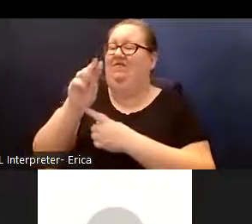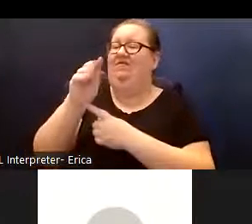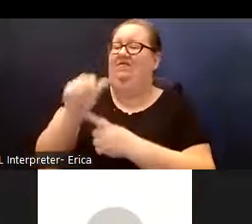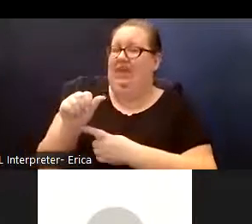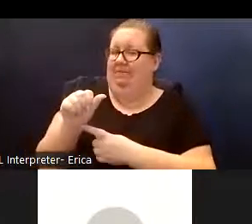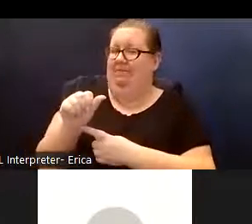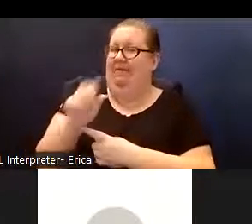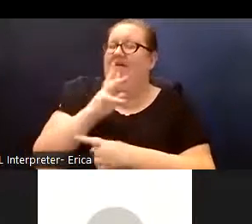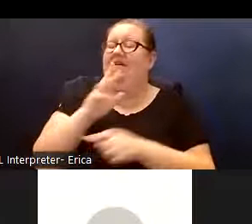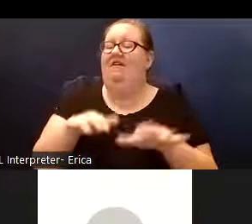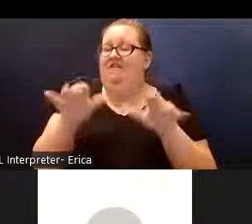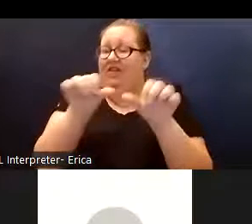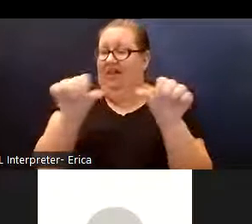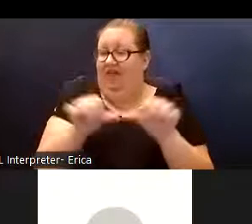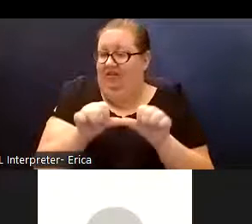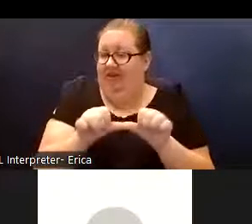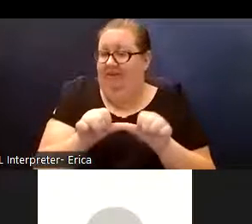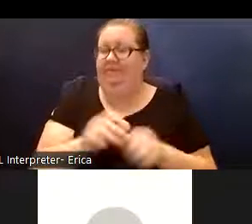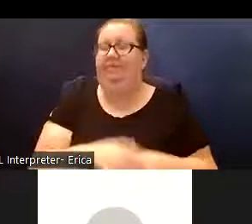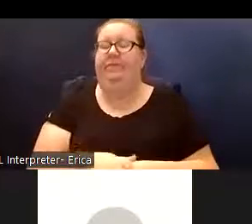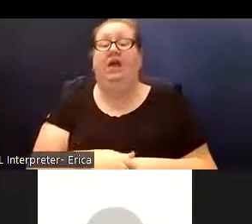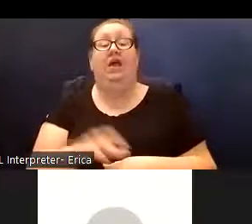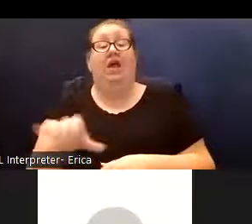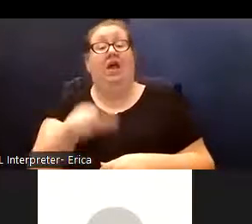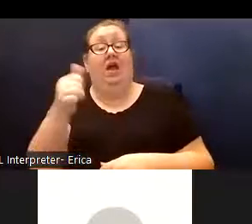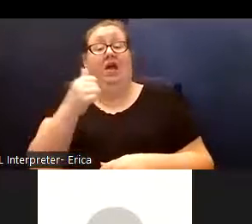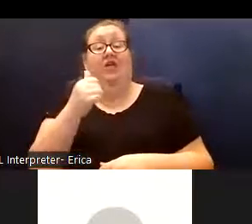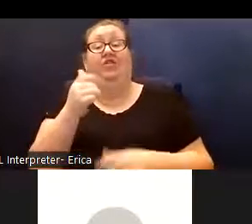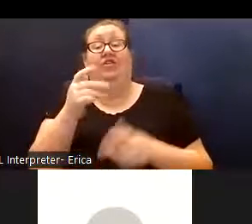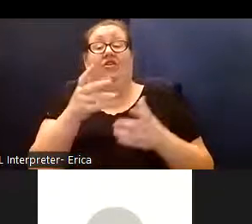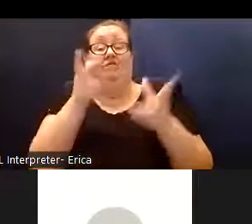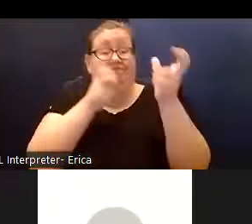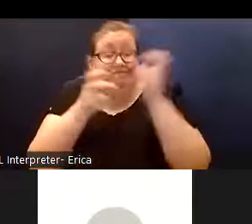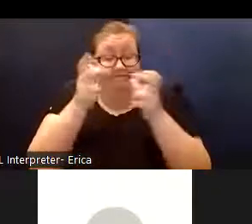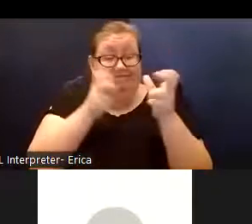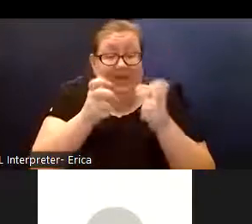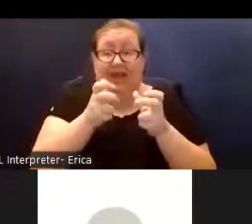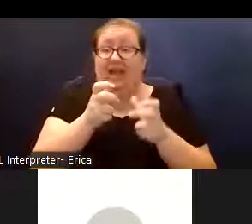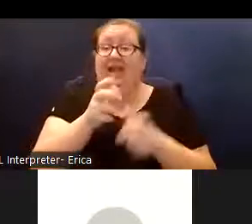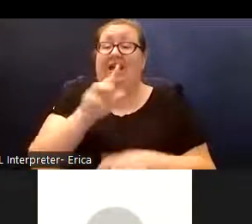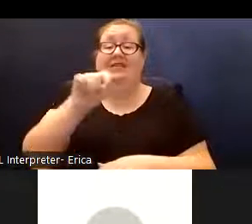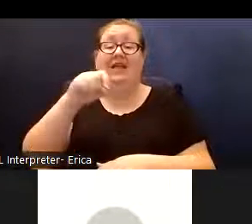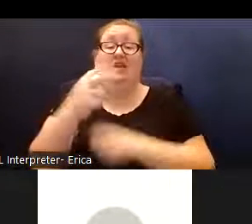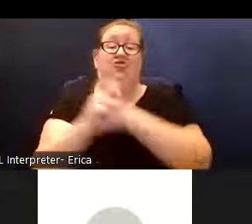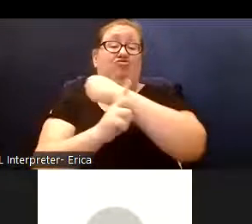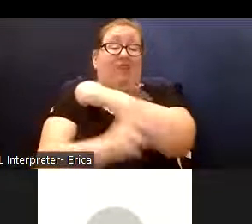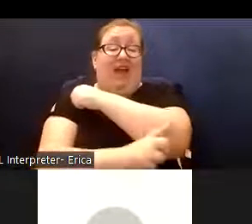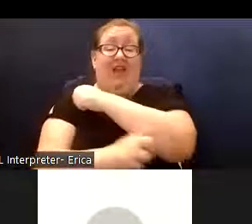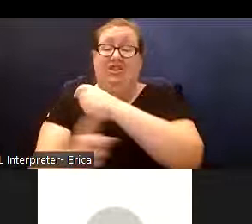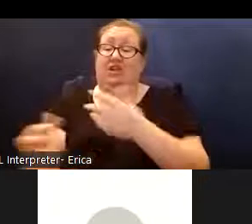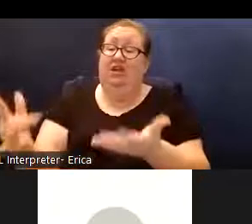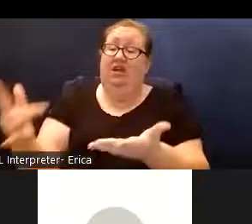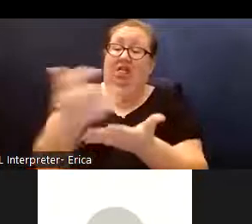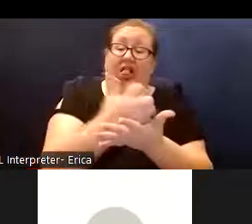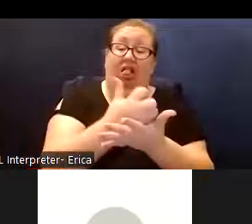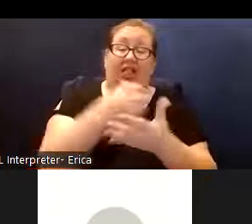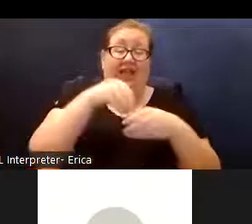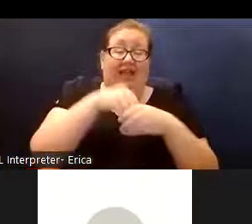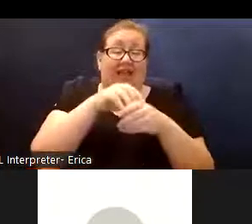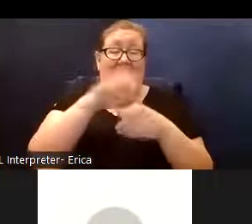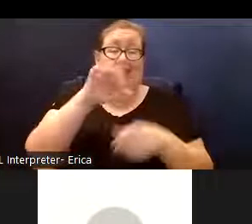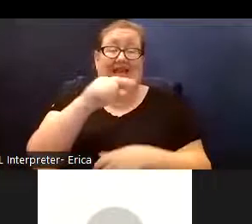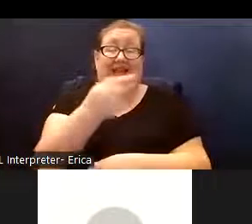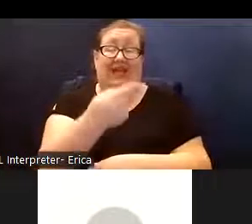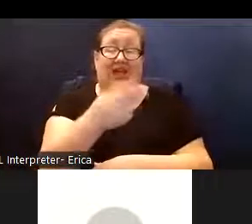heard a lot about is the issue with trash building up in streets and clogging catch basins so that stormwater doesn't have a way